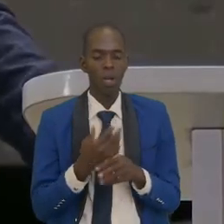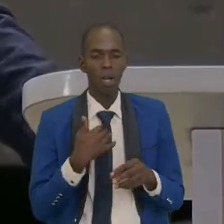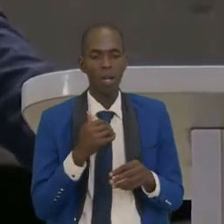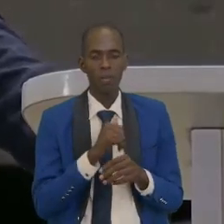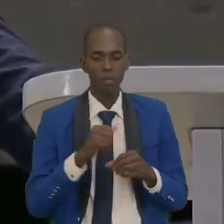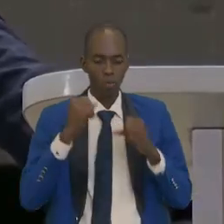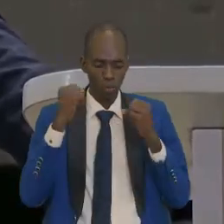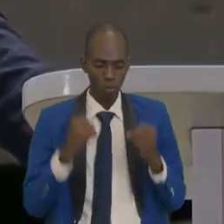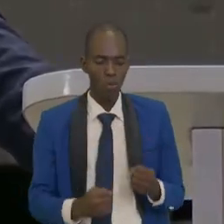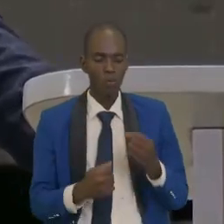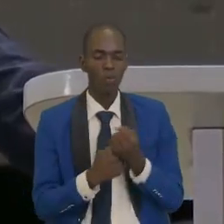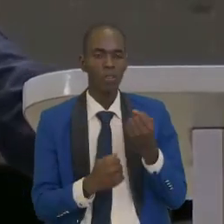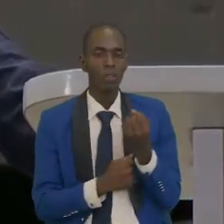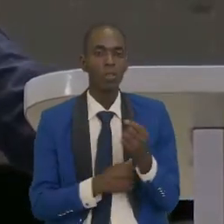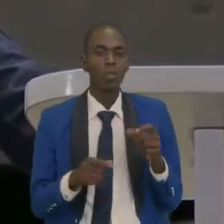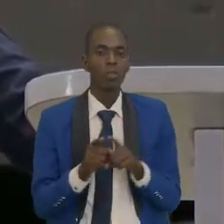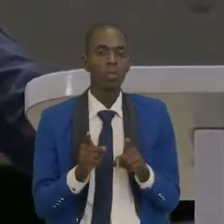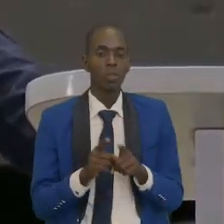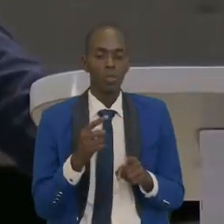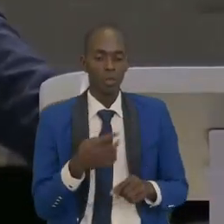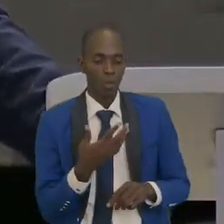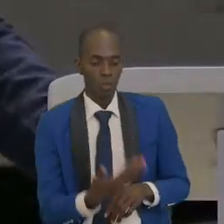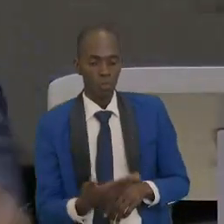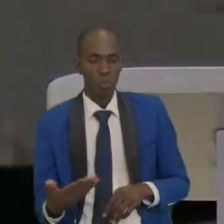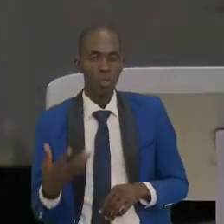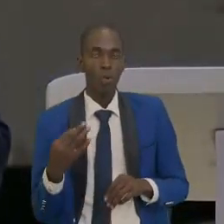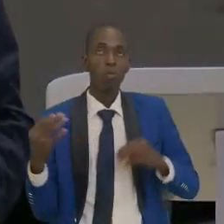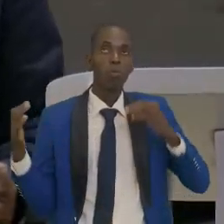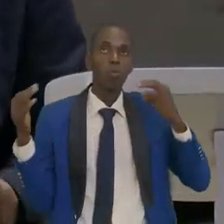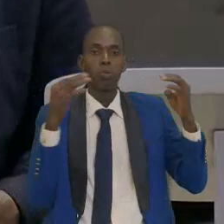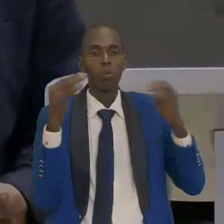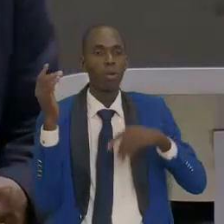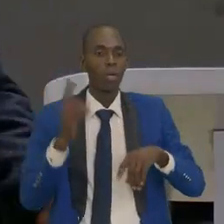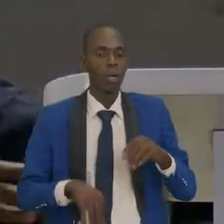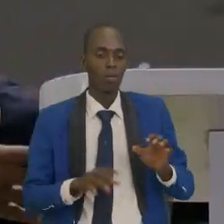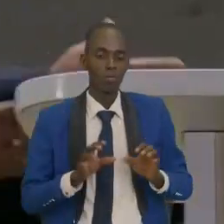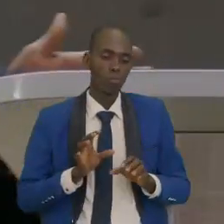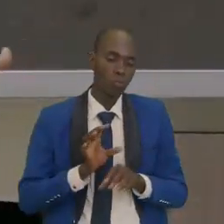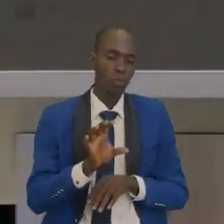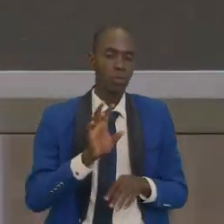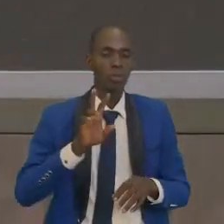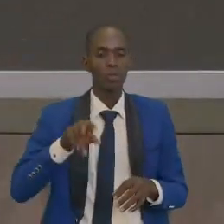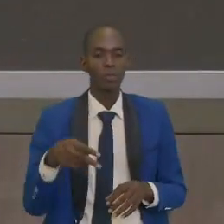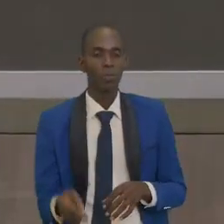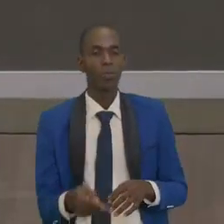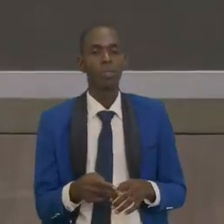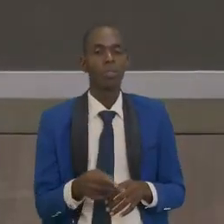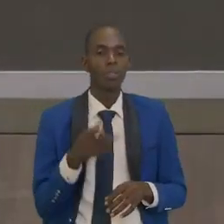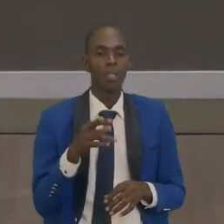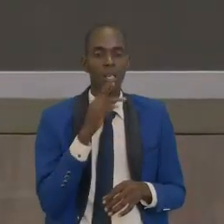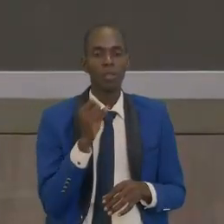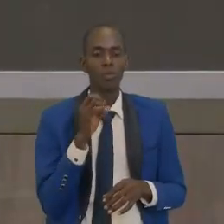even the weapons of war cannot push them down they're so sick they're so